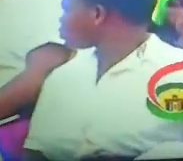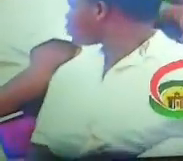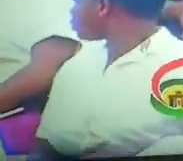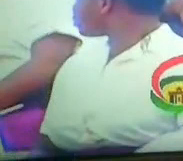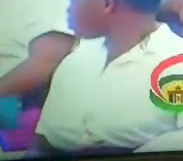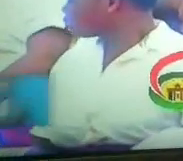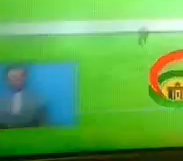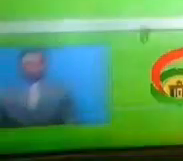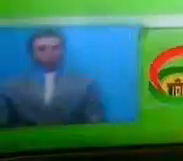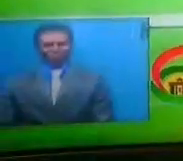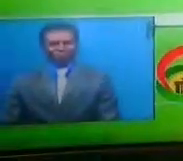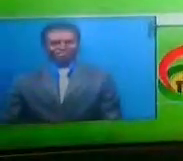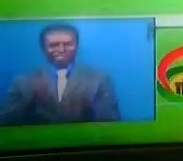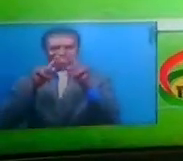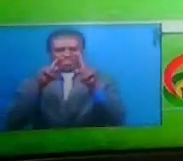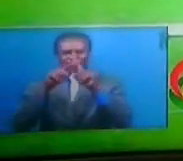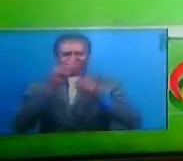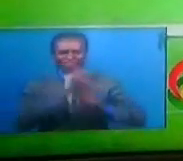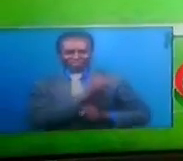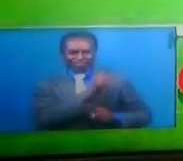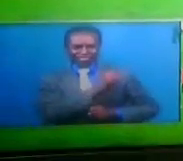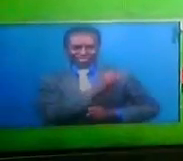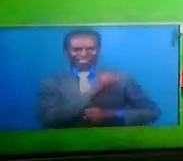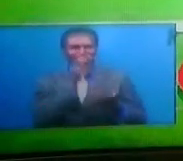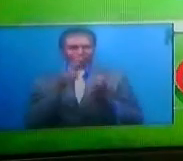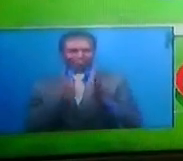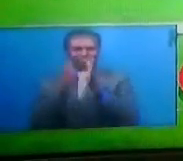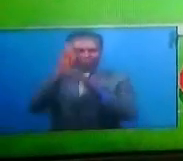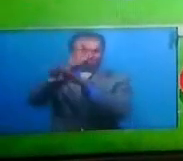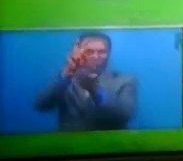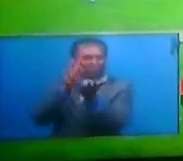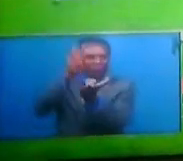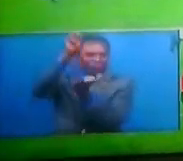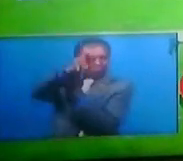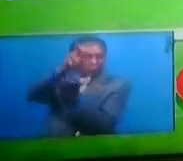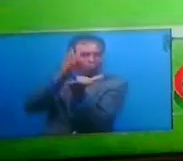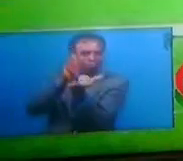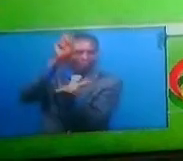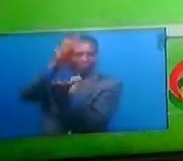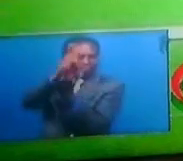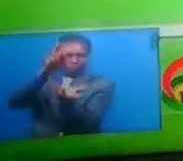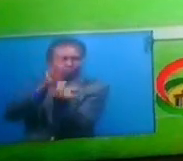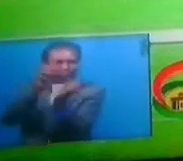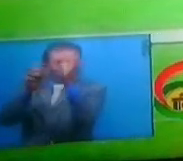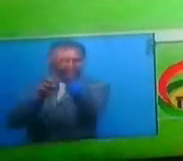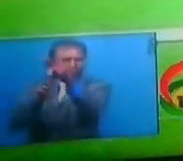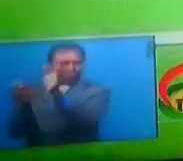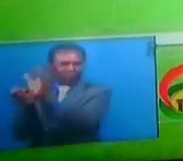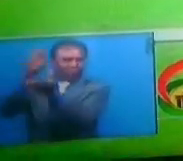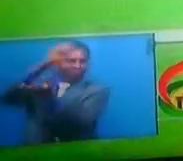Staff Sergeant Adato Courage worked tirelessly to bring this personnel to this